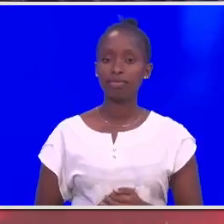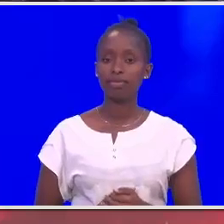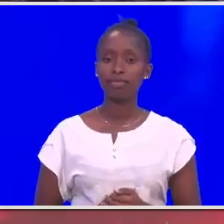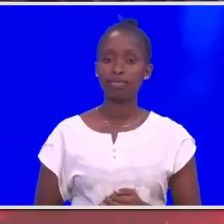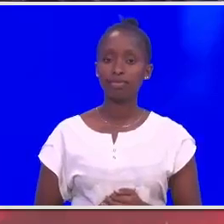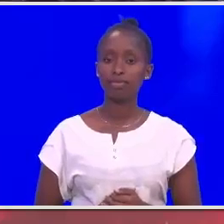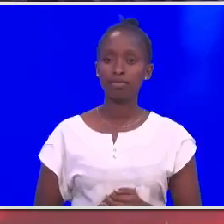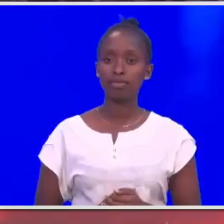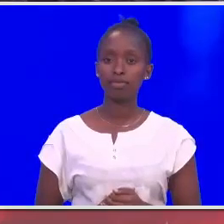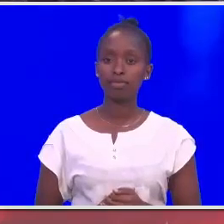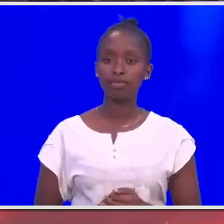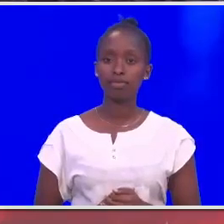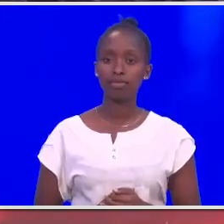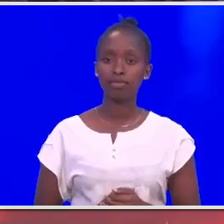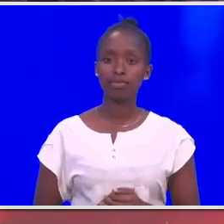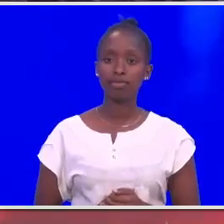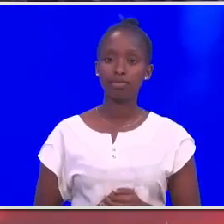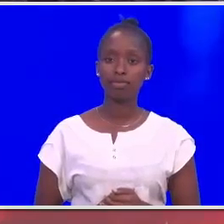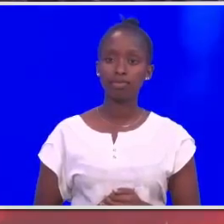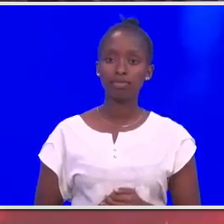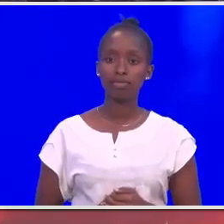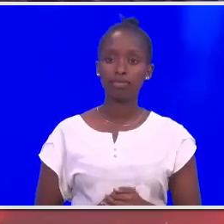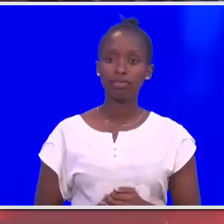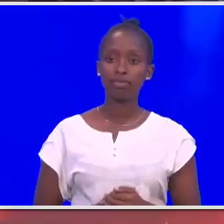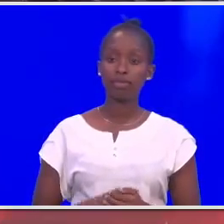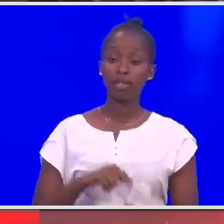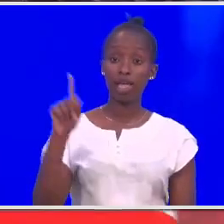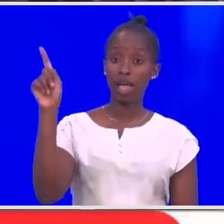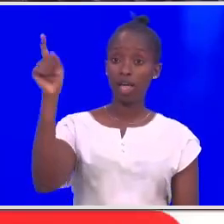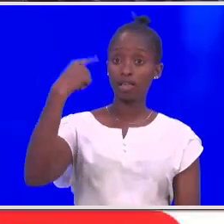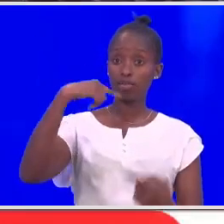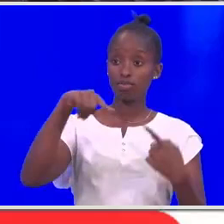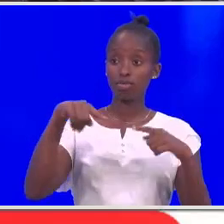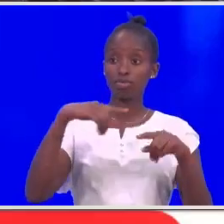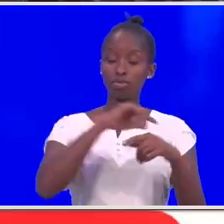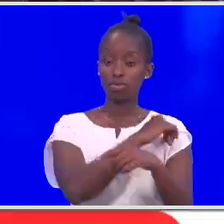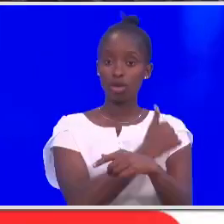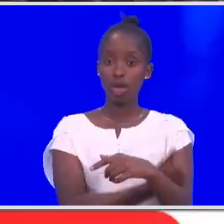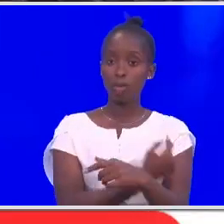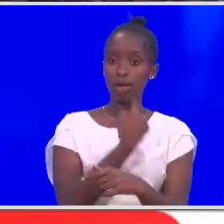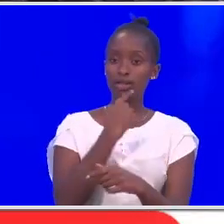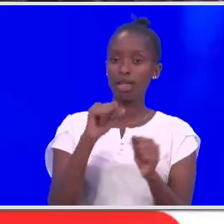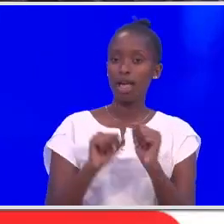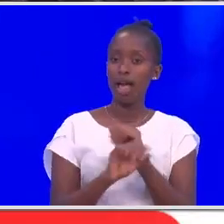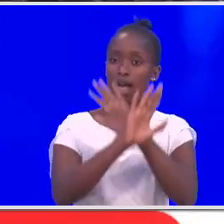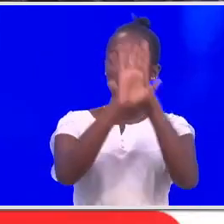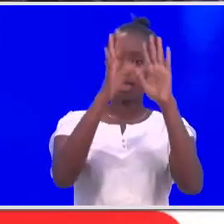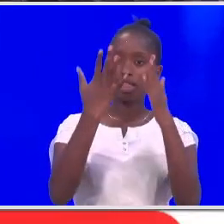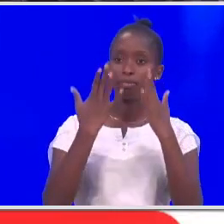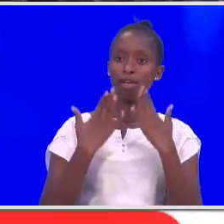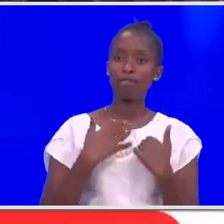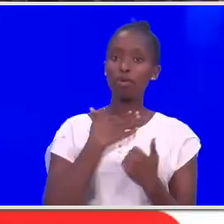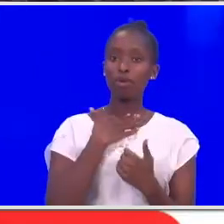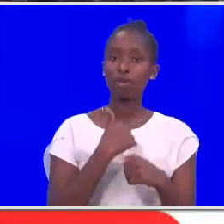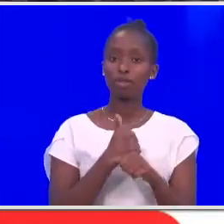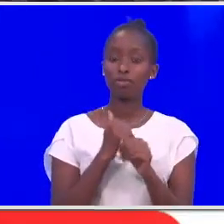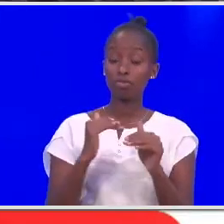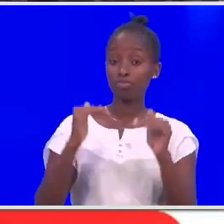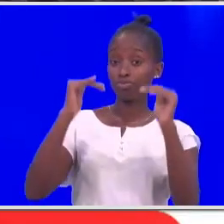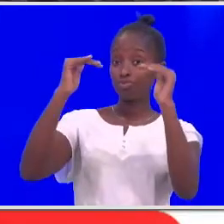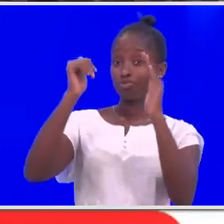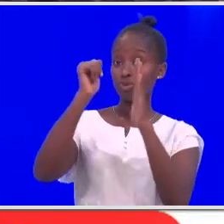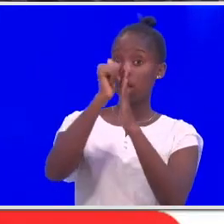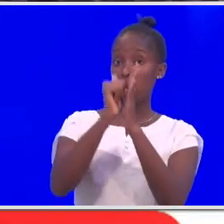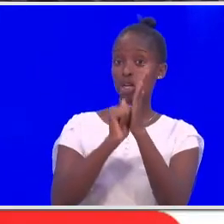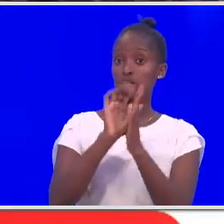The Kenya's competition authority has made it clear that it is committed to advancing President William Ruto's government's agenda